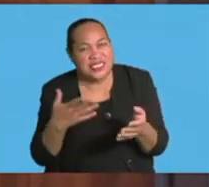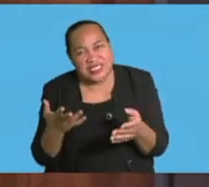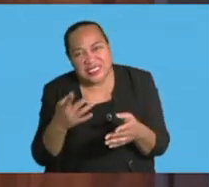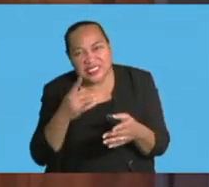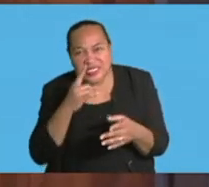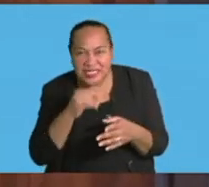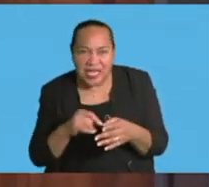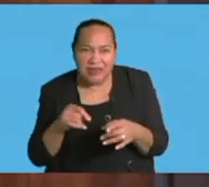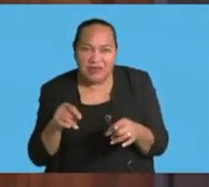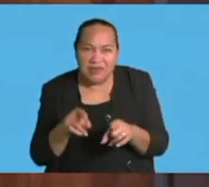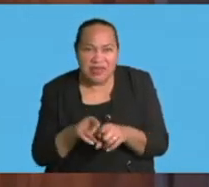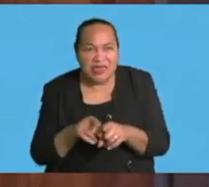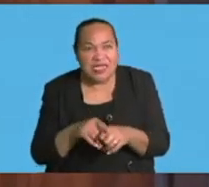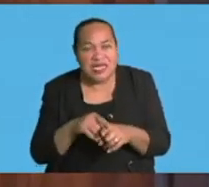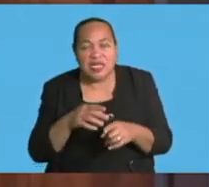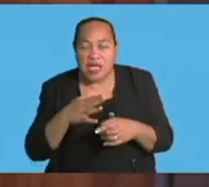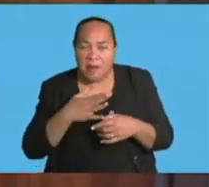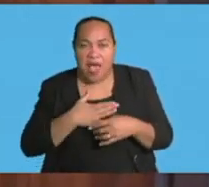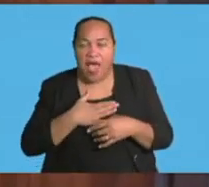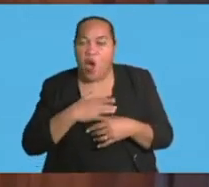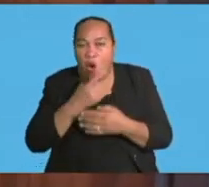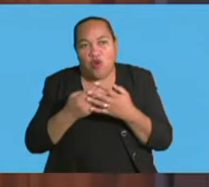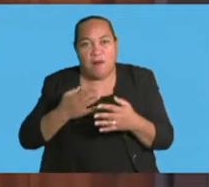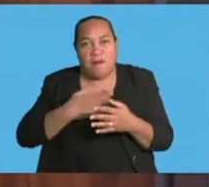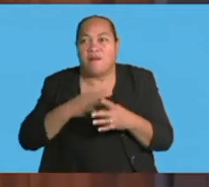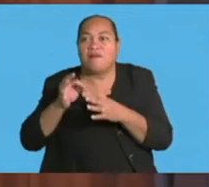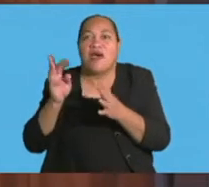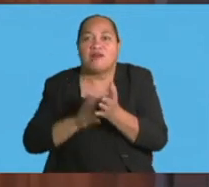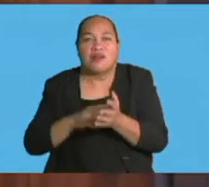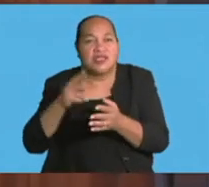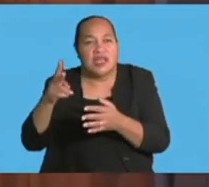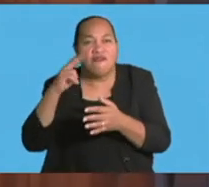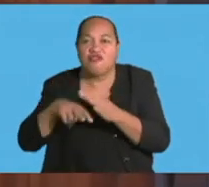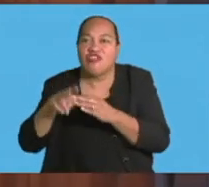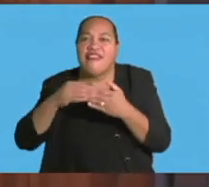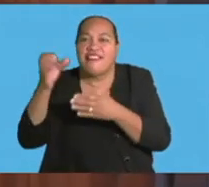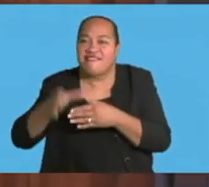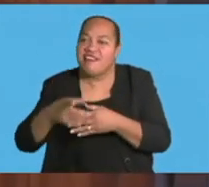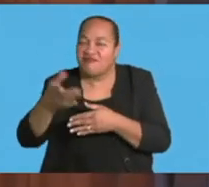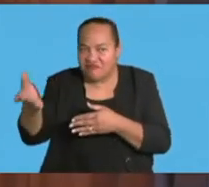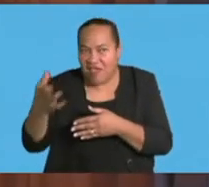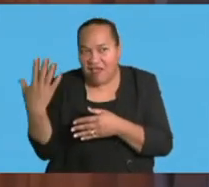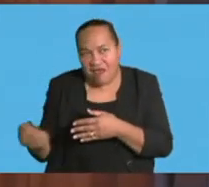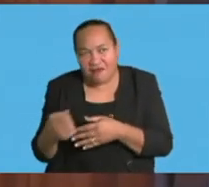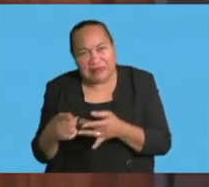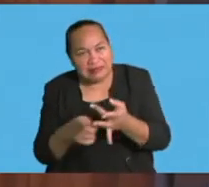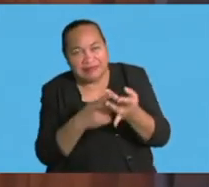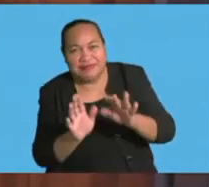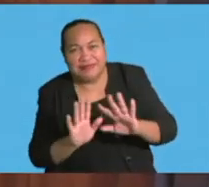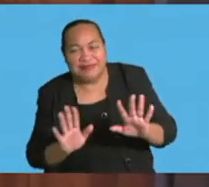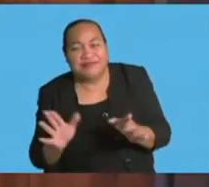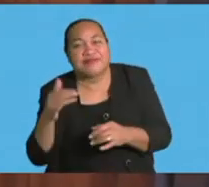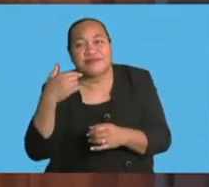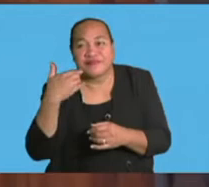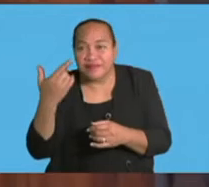be taken by a visionary leader, our Prime Minister, Honorable Josiah Borengebainmala. Mr.